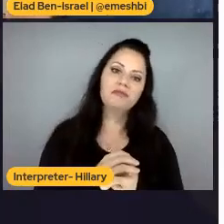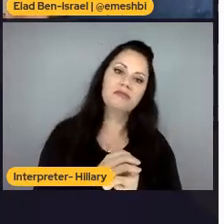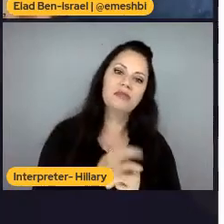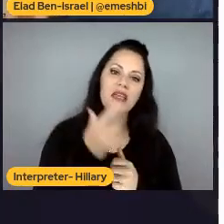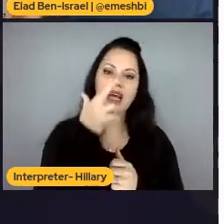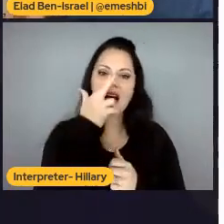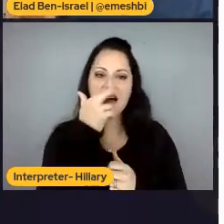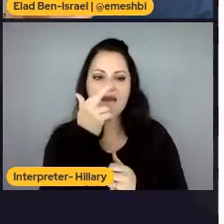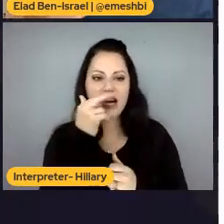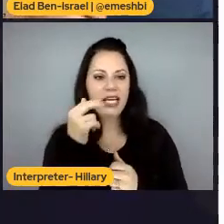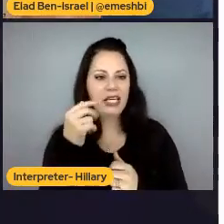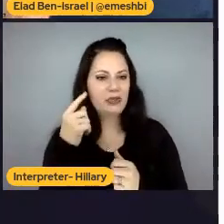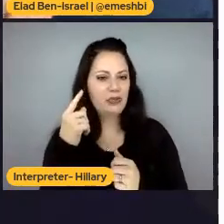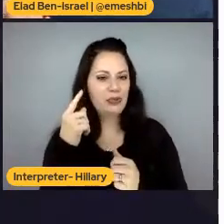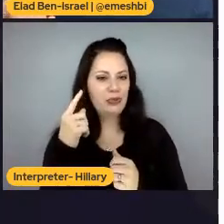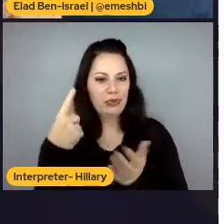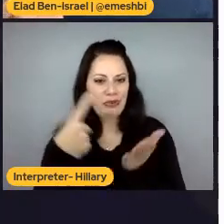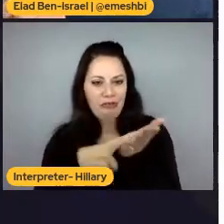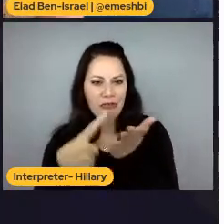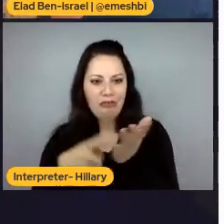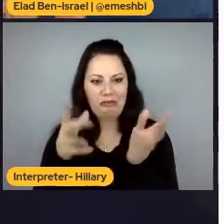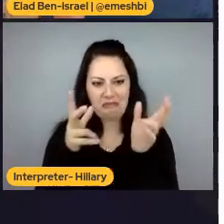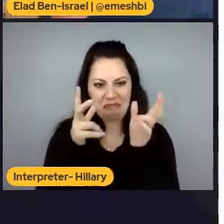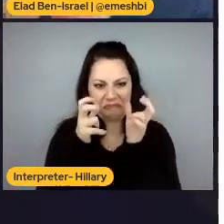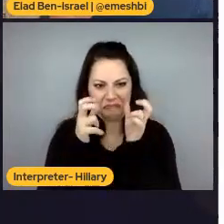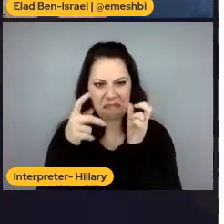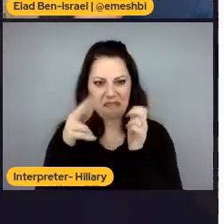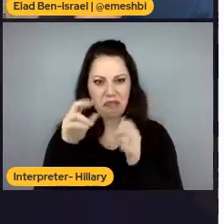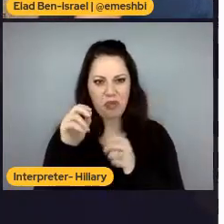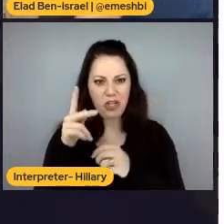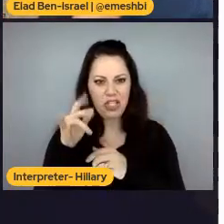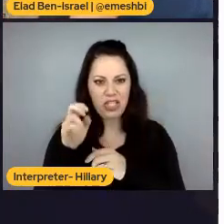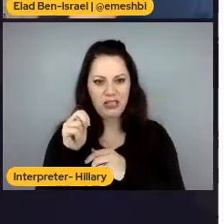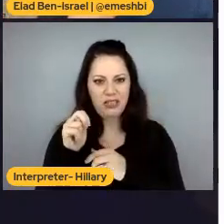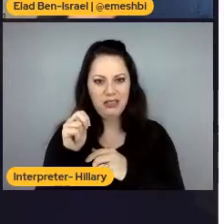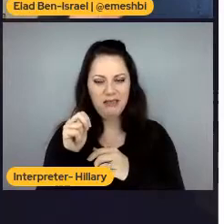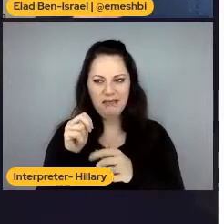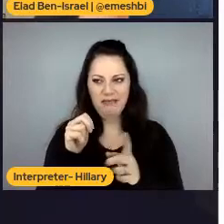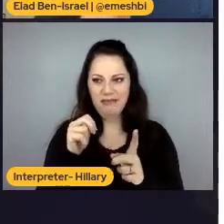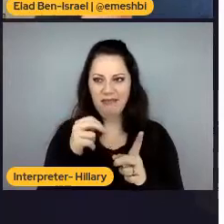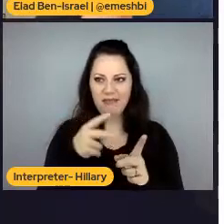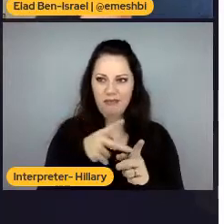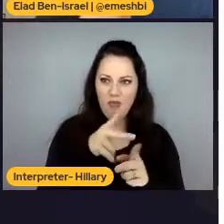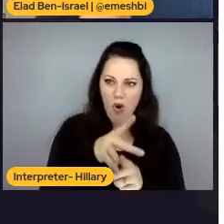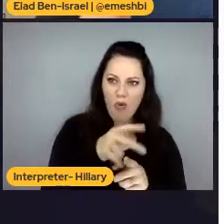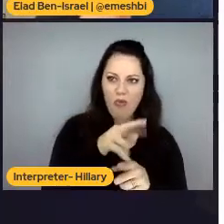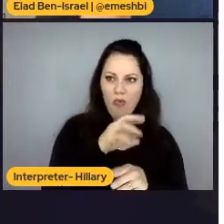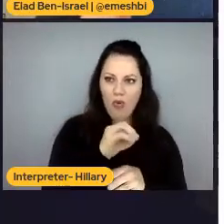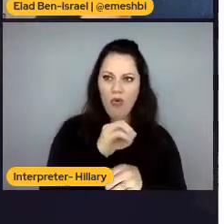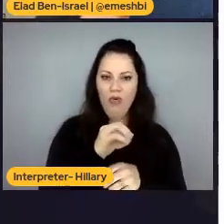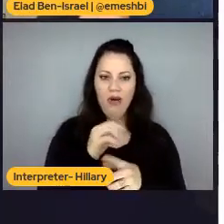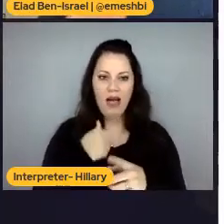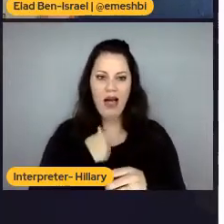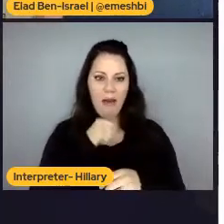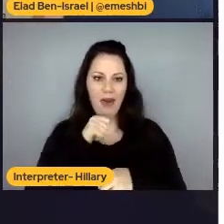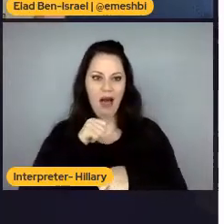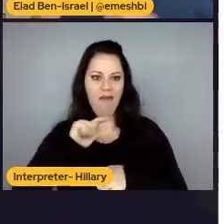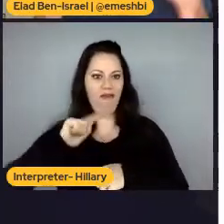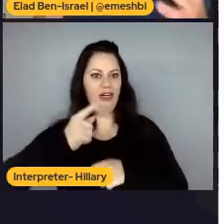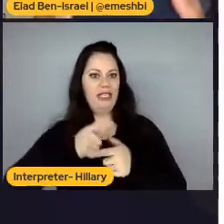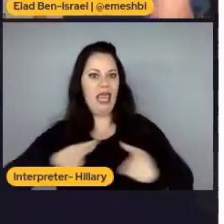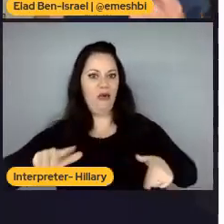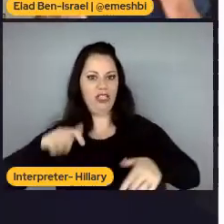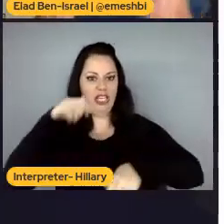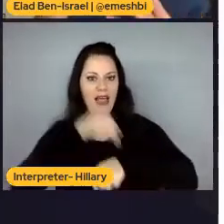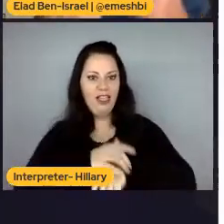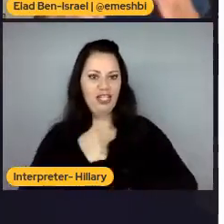like hear this conversation about like how do you pronounce Projen, and to be honest, I'm not a native English speaker, and so I